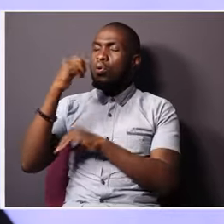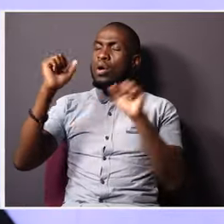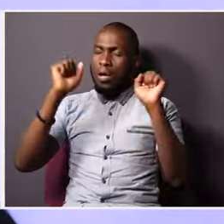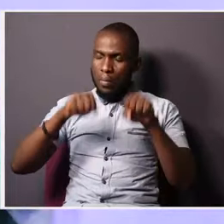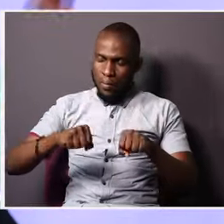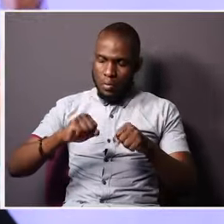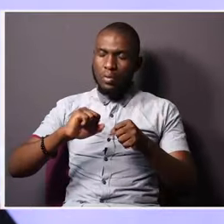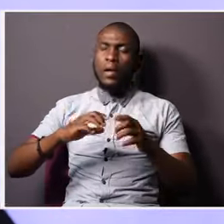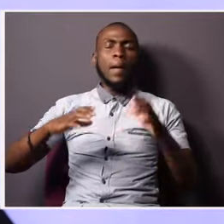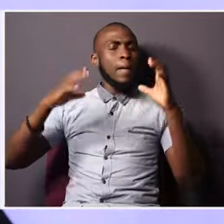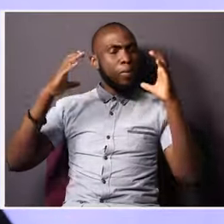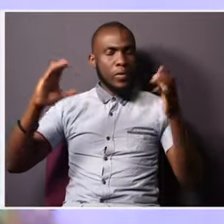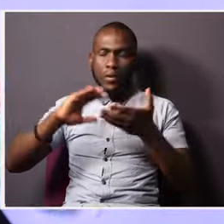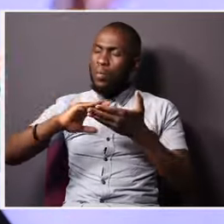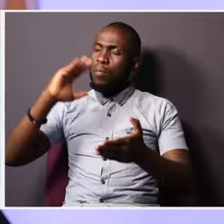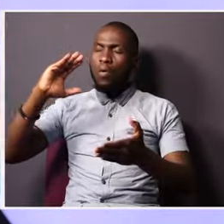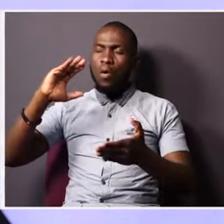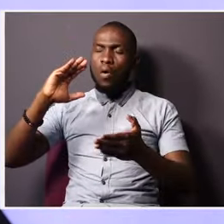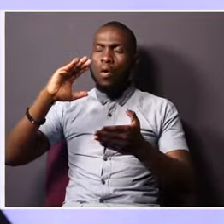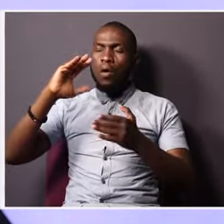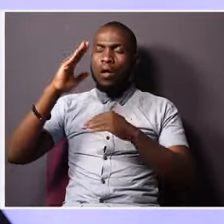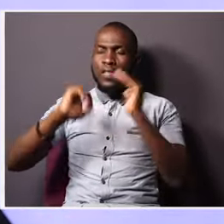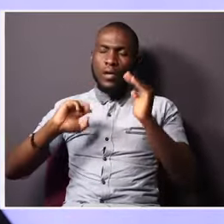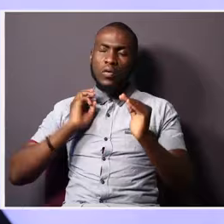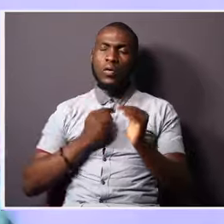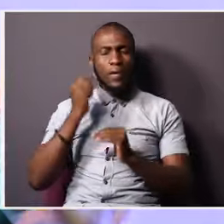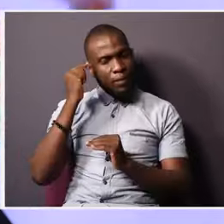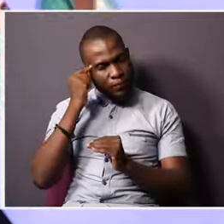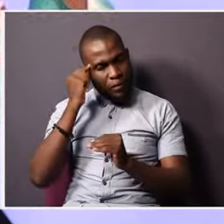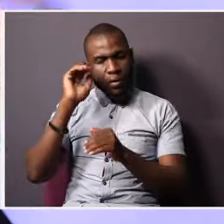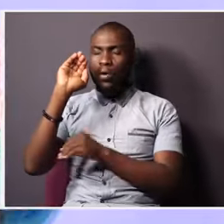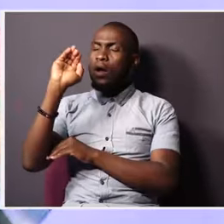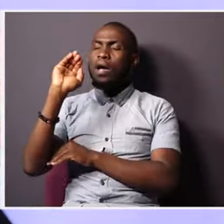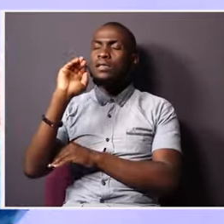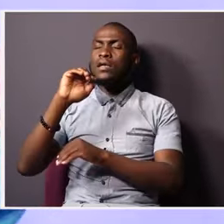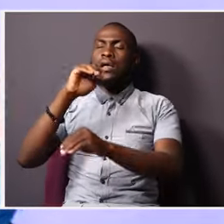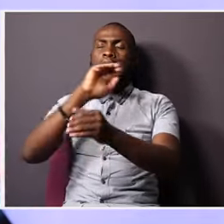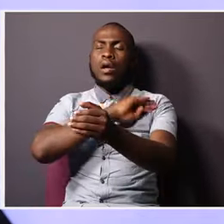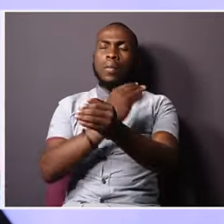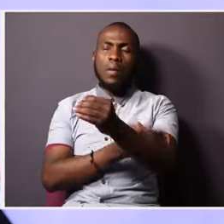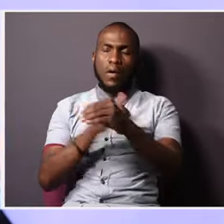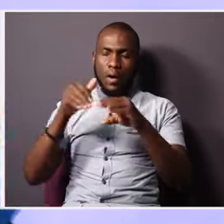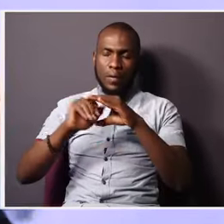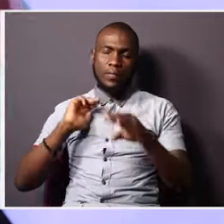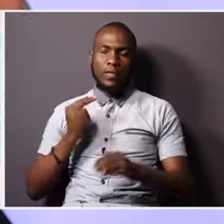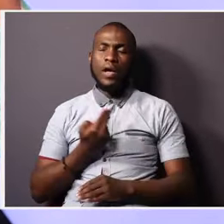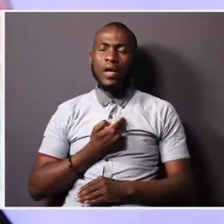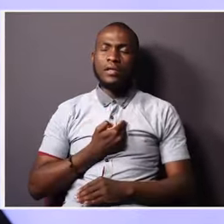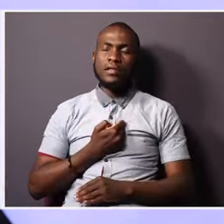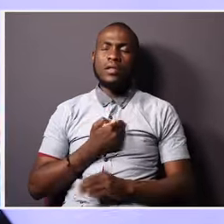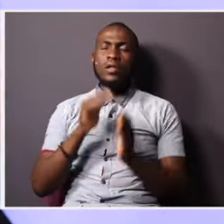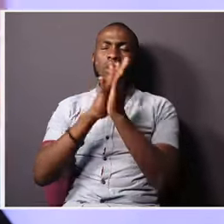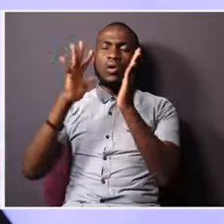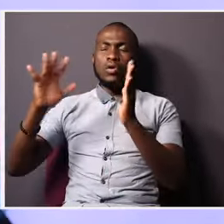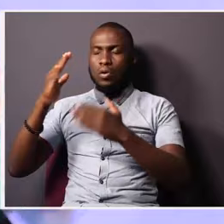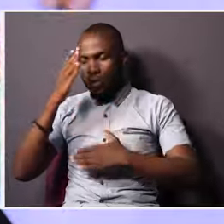able to do immeasurably more than we could ask, think, or imagine, according to the power that is at work within us. Lord, be